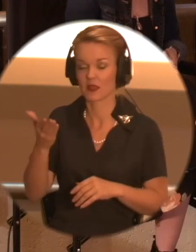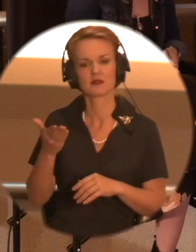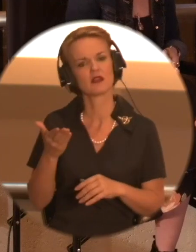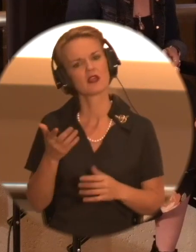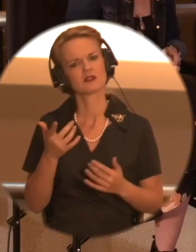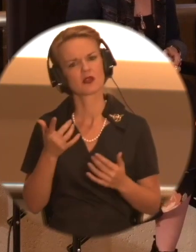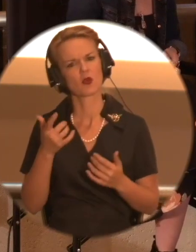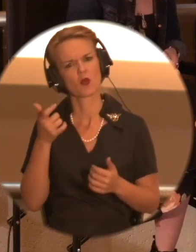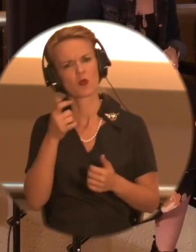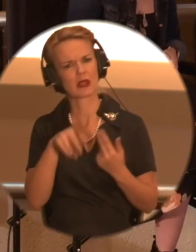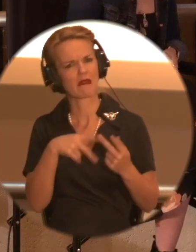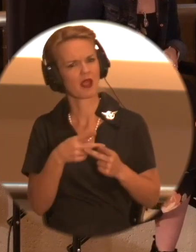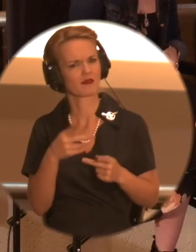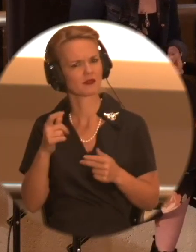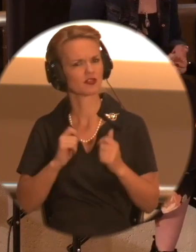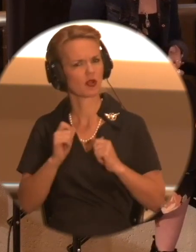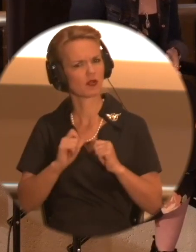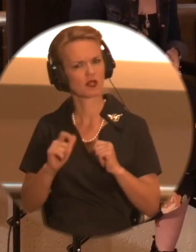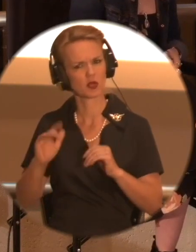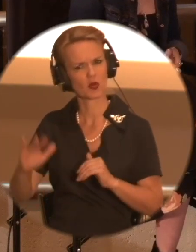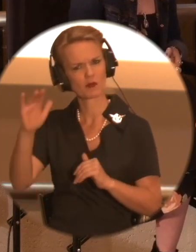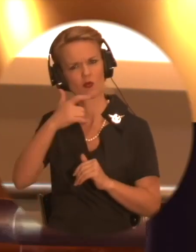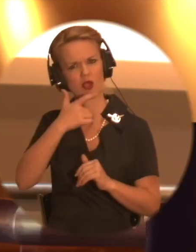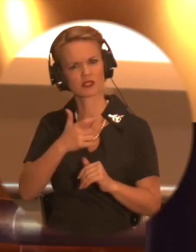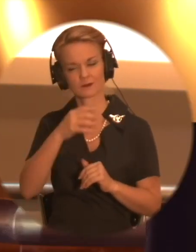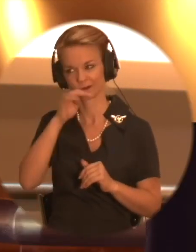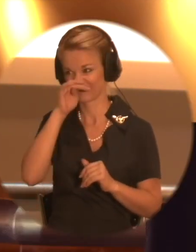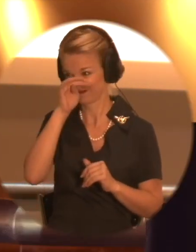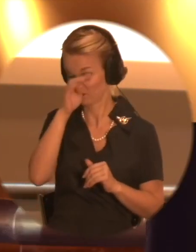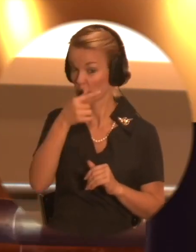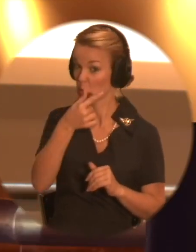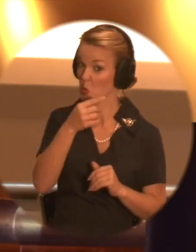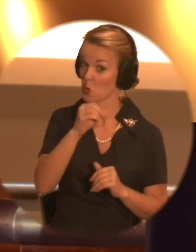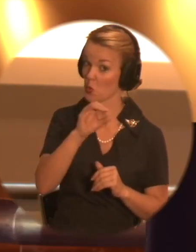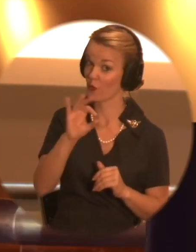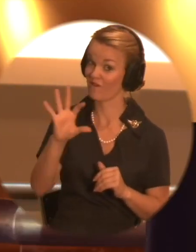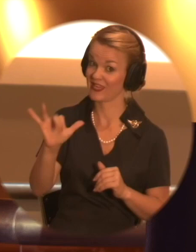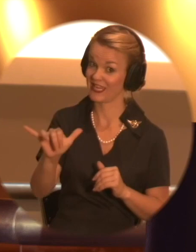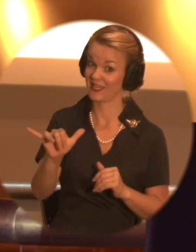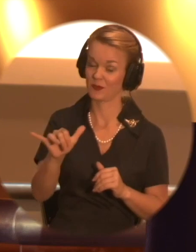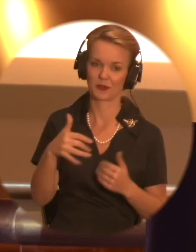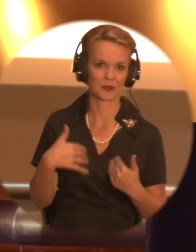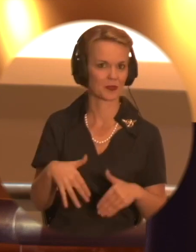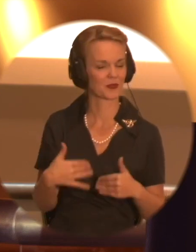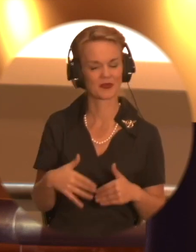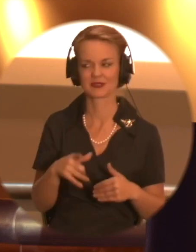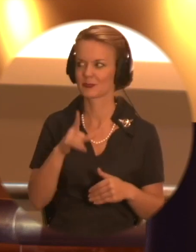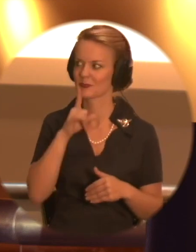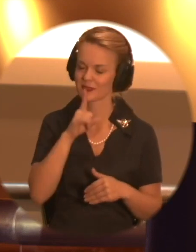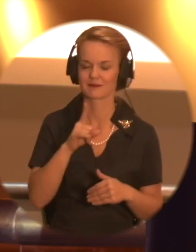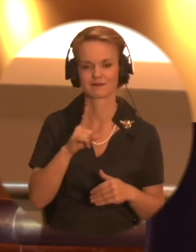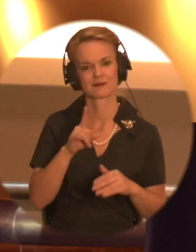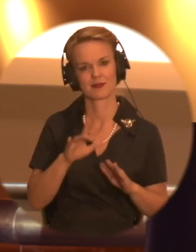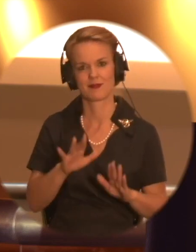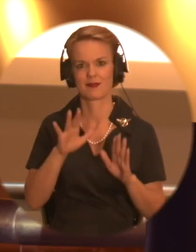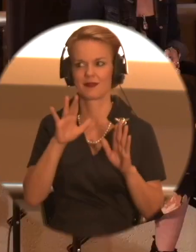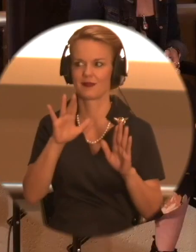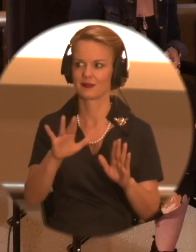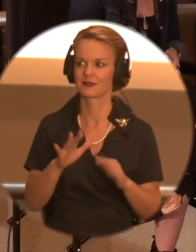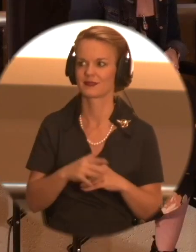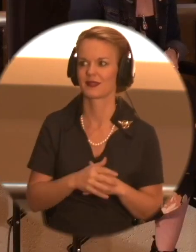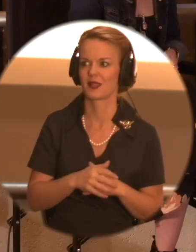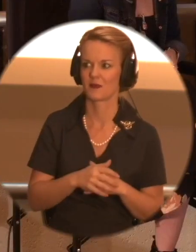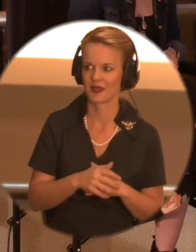of those shows that you grew up on that you're excited to be here for? Well, I mean, the Goofy movie was just such a classic. I think we're talking to Mars.